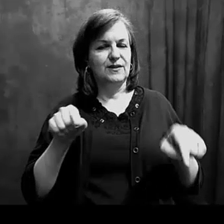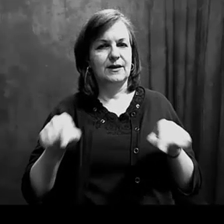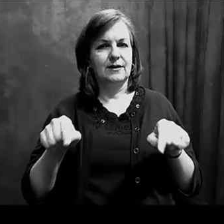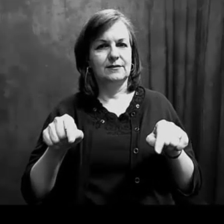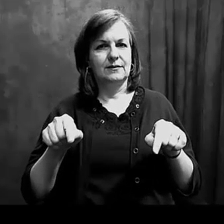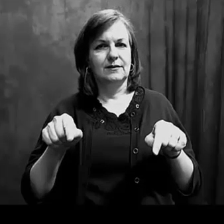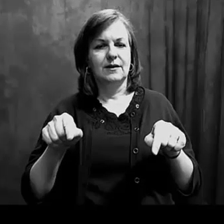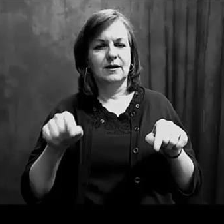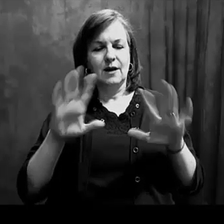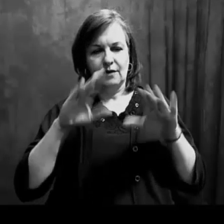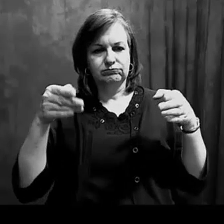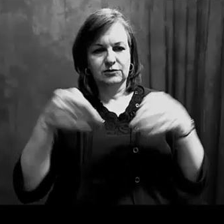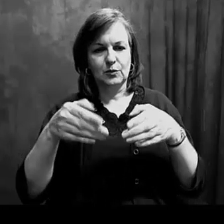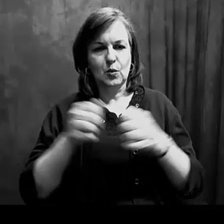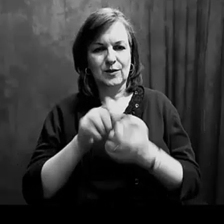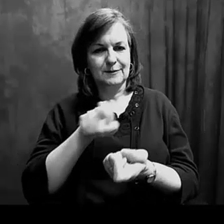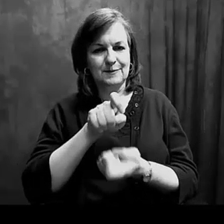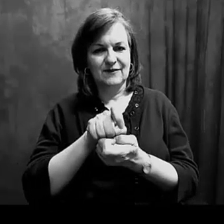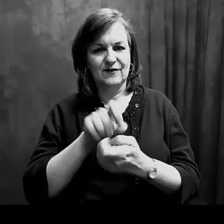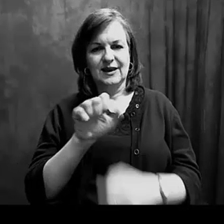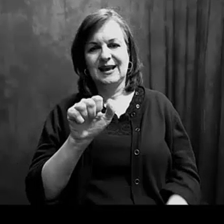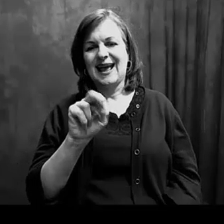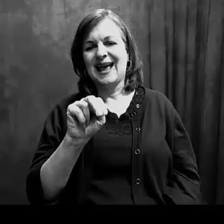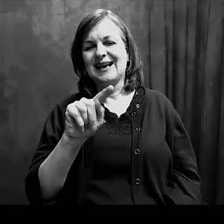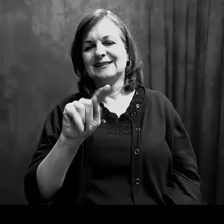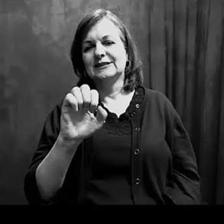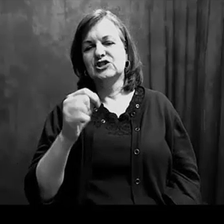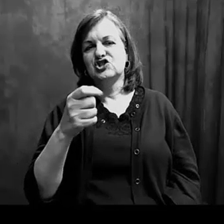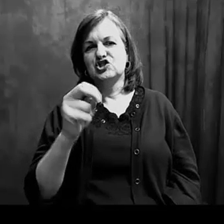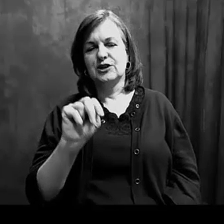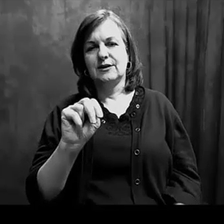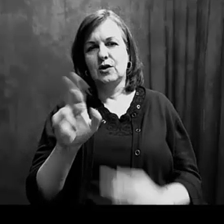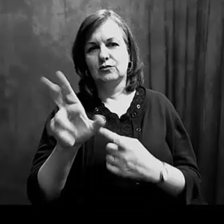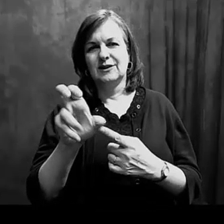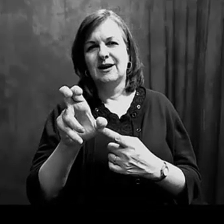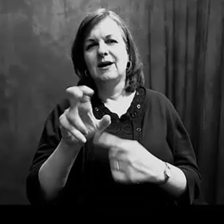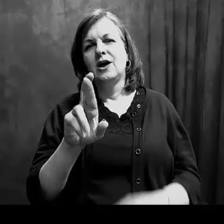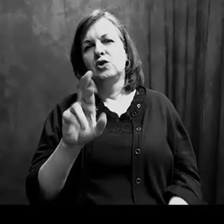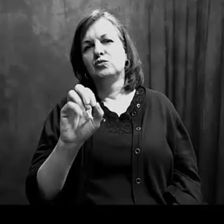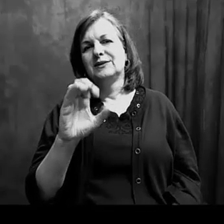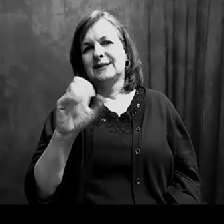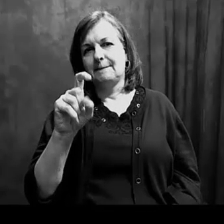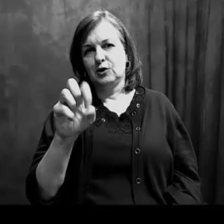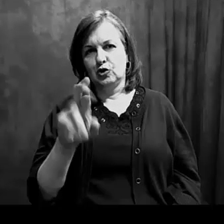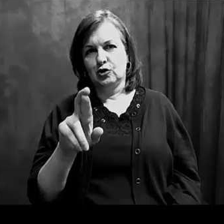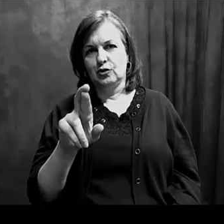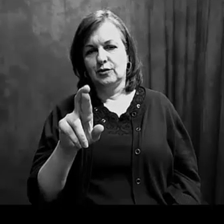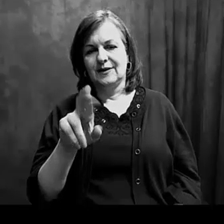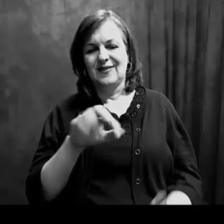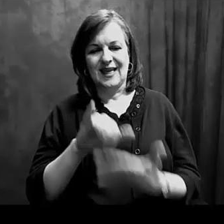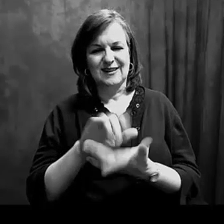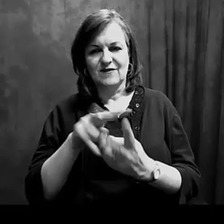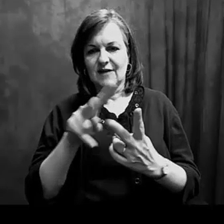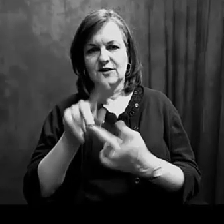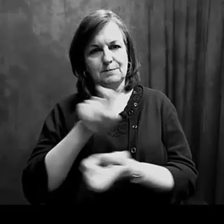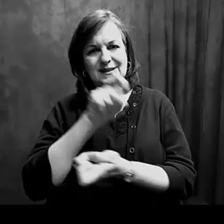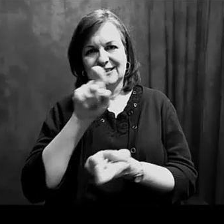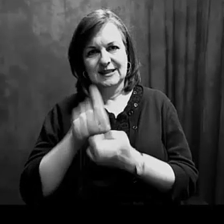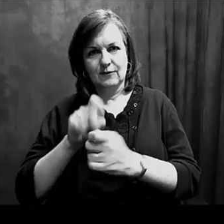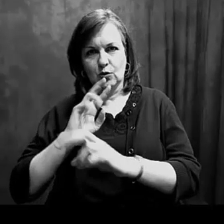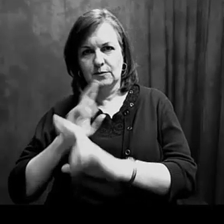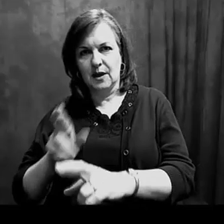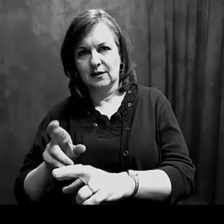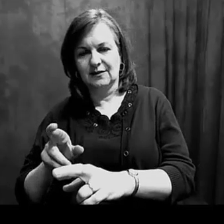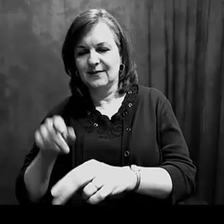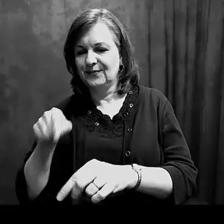a specific antigen receptor. So these are specific responses. That's important to keep in